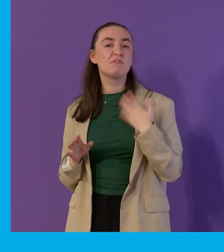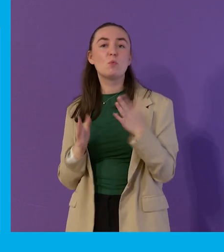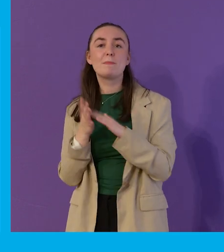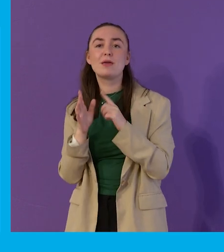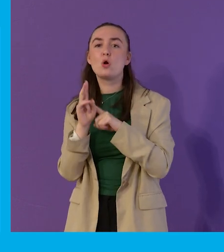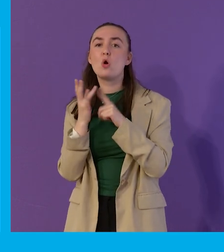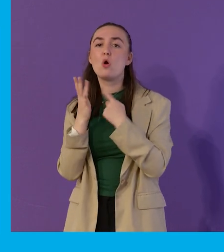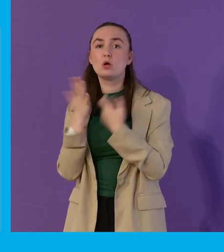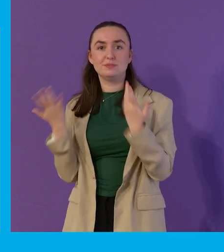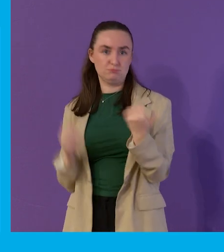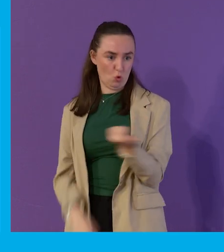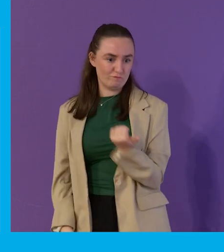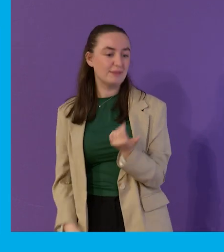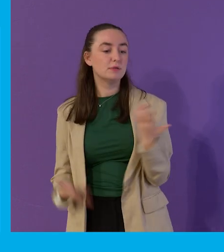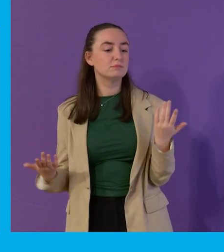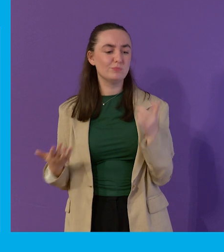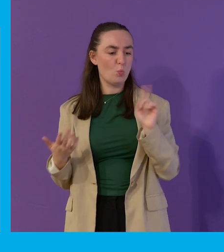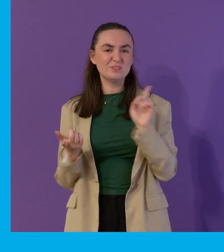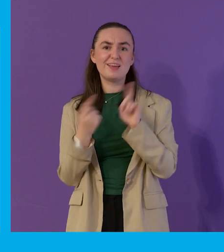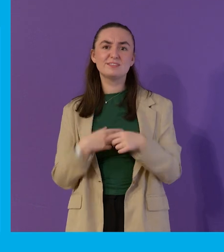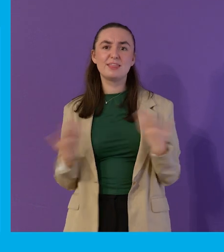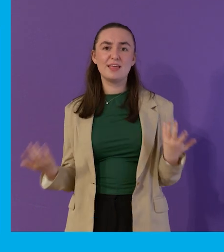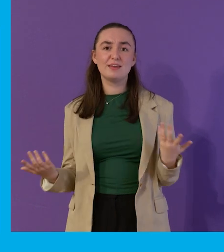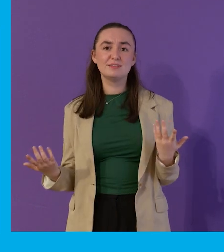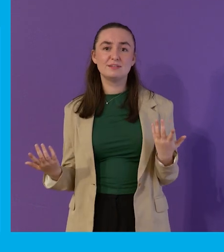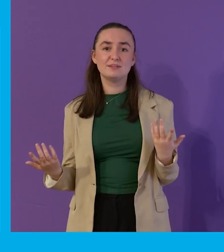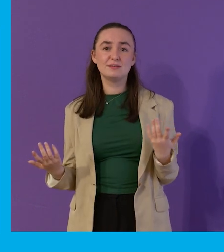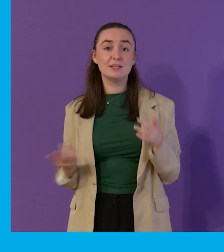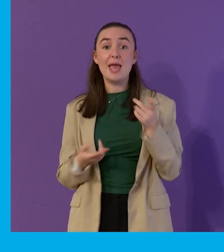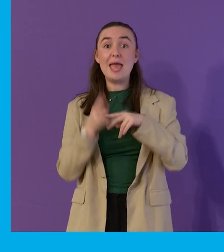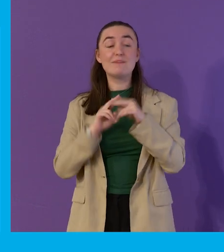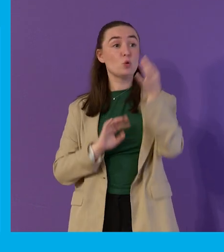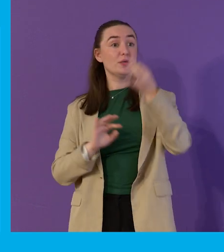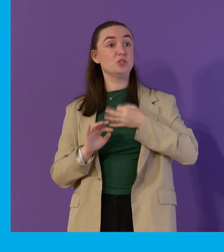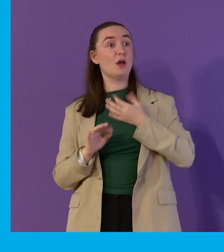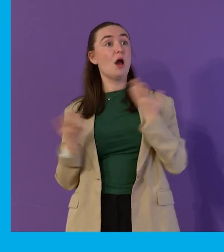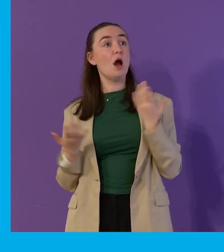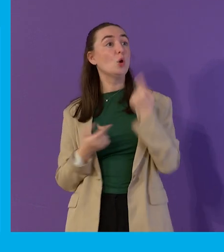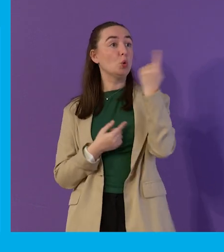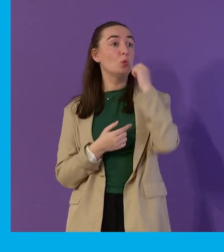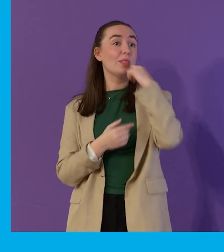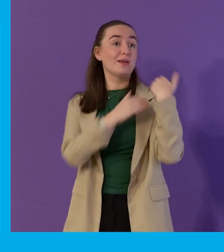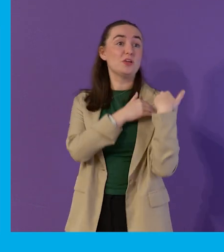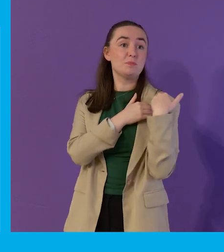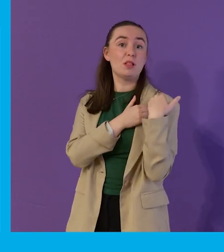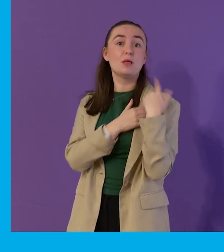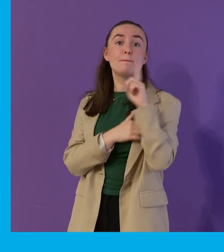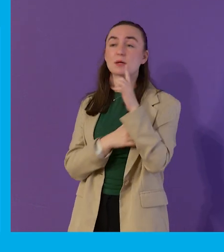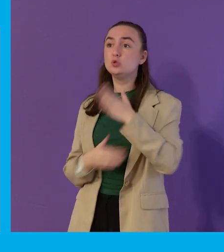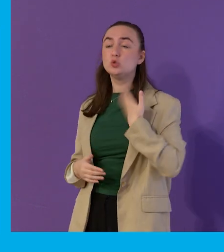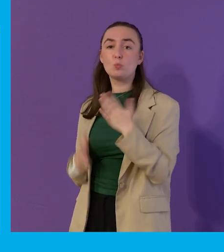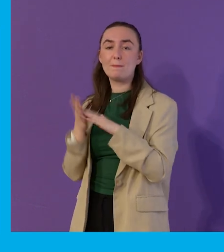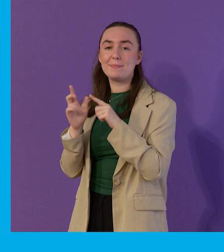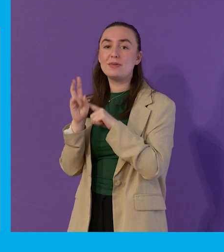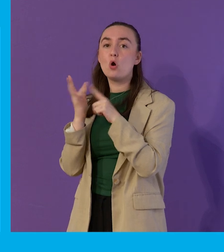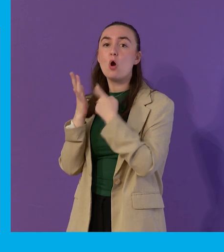the questions that we have posed, to those questions around accountability around people? If you don't want a mayor, there needs to be a different answer to that question. I think there are